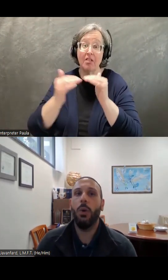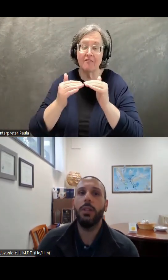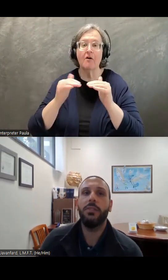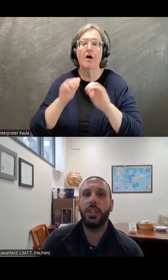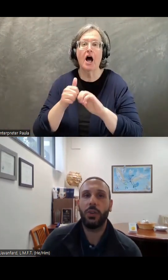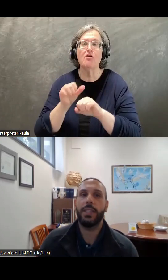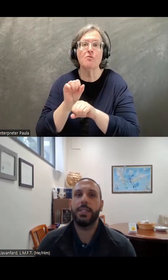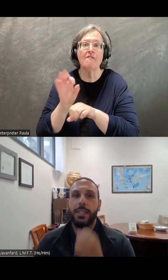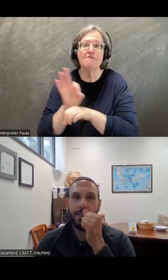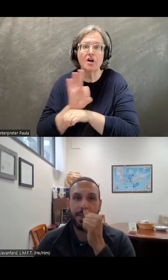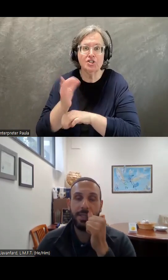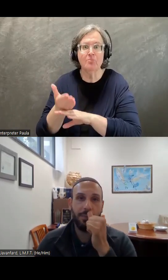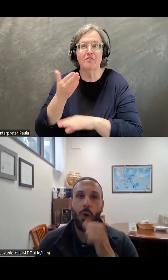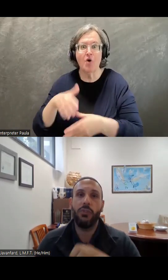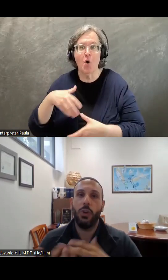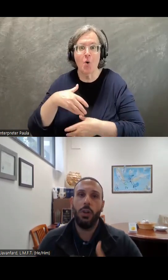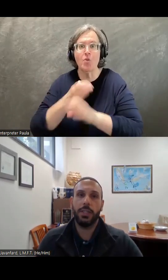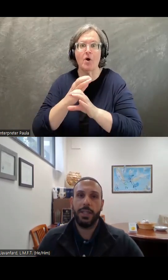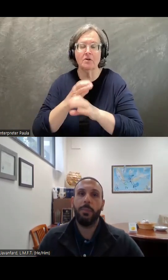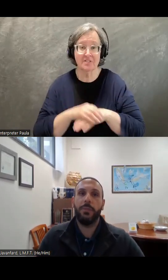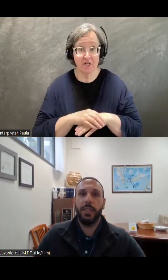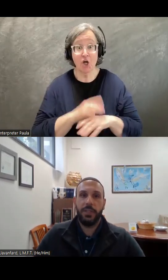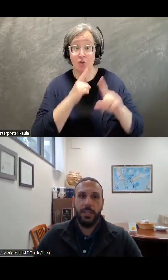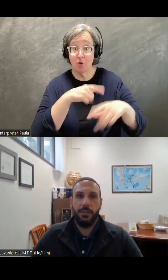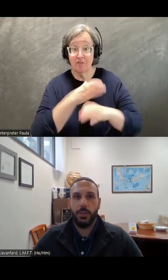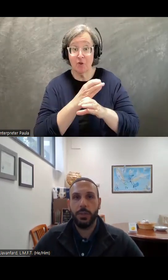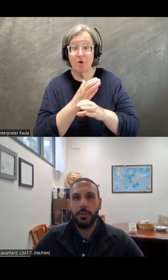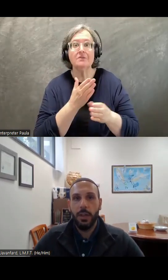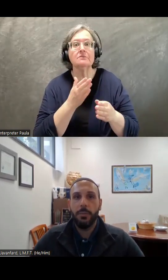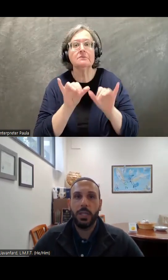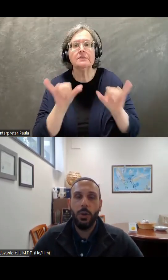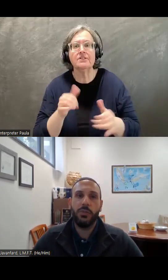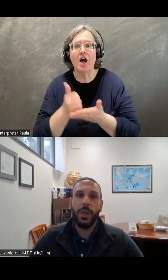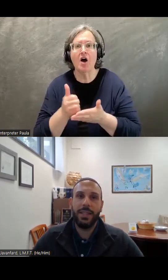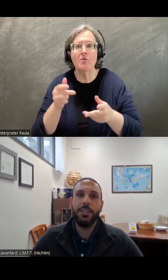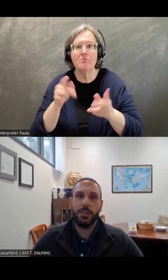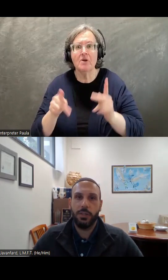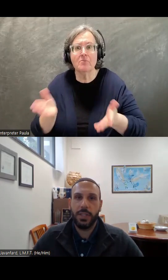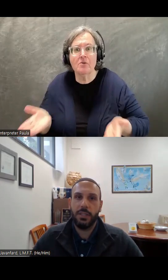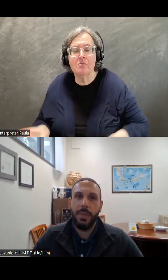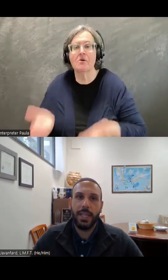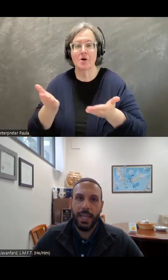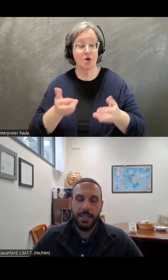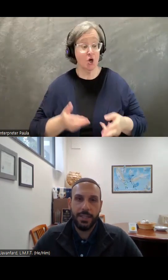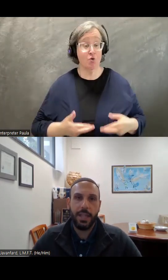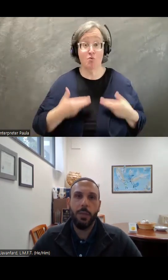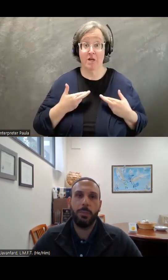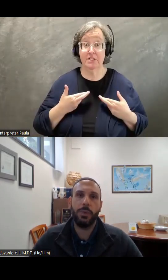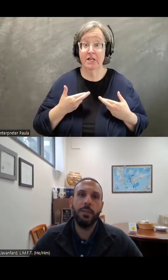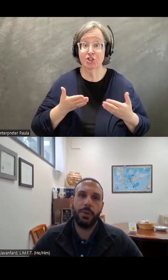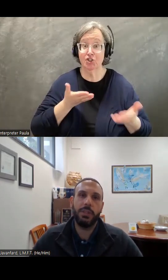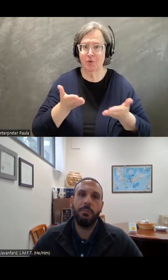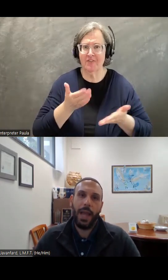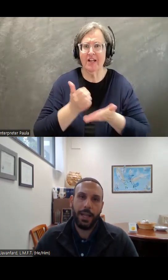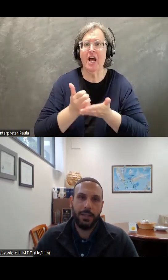The goal of the crisis system overall is to help uplift the individuals. The goal of residential services in many cases is to help